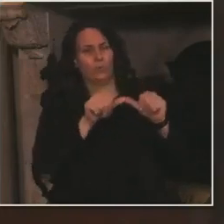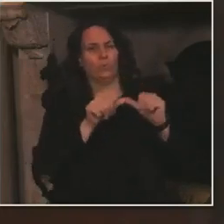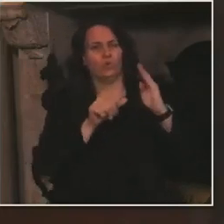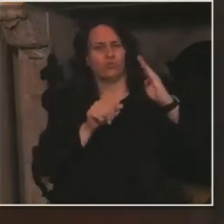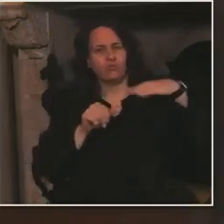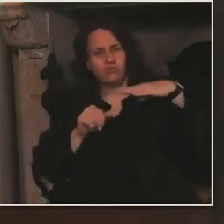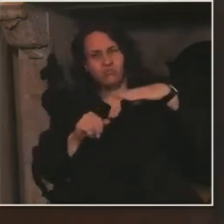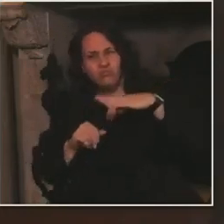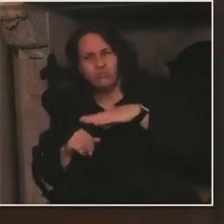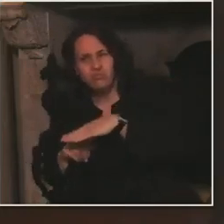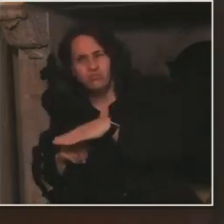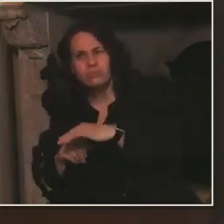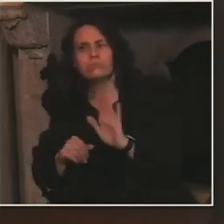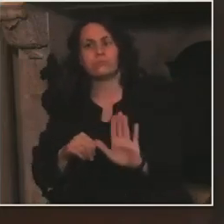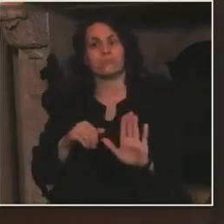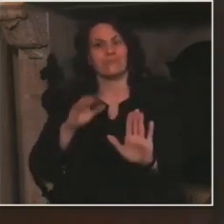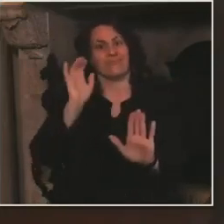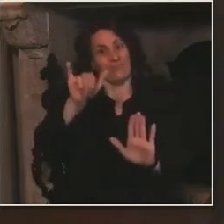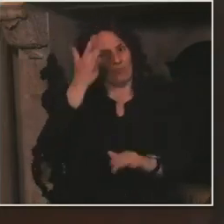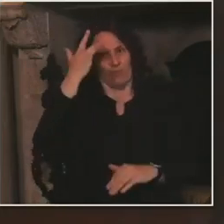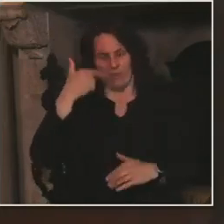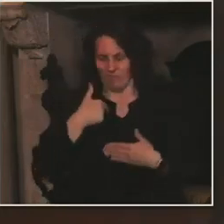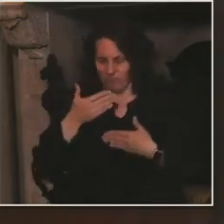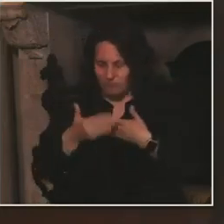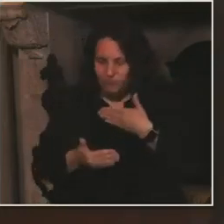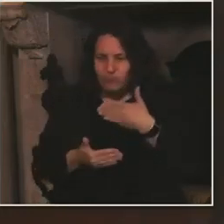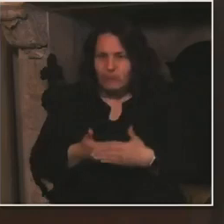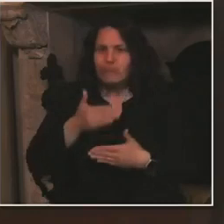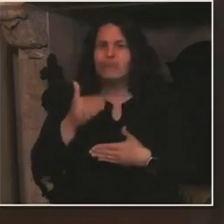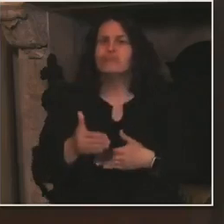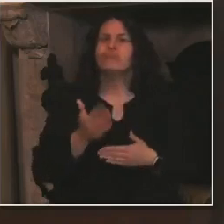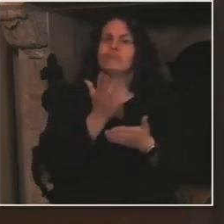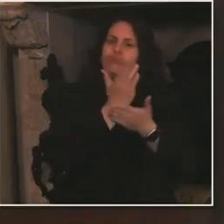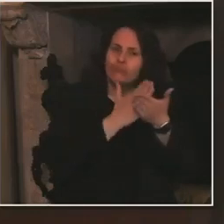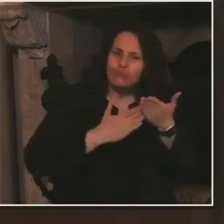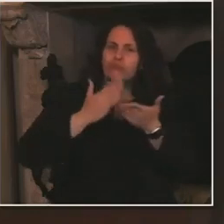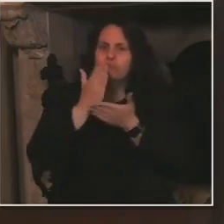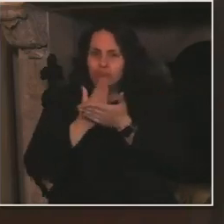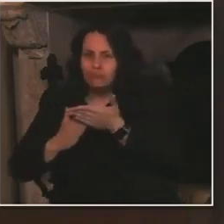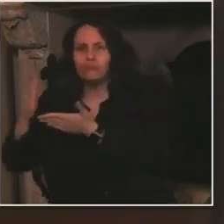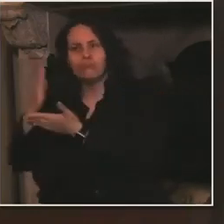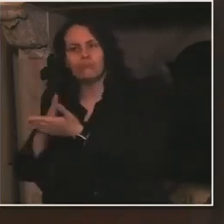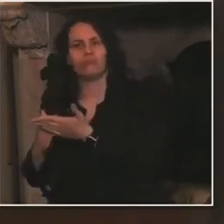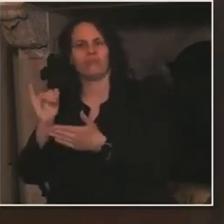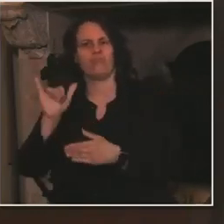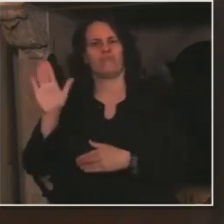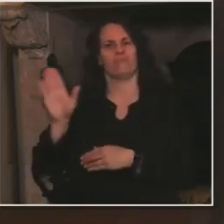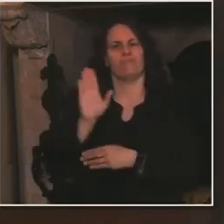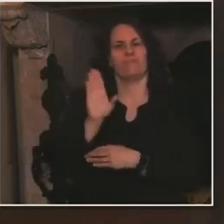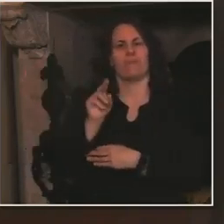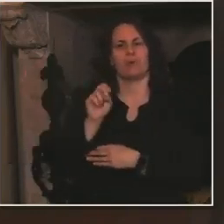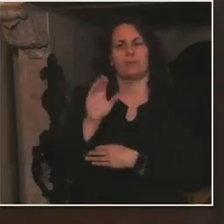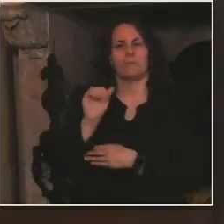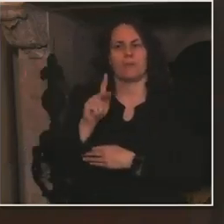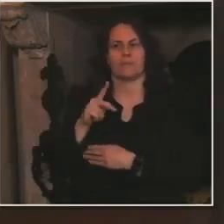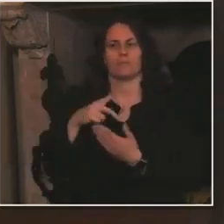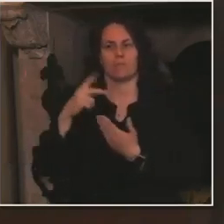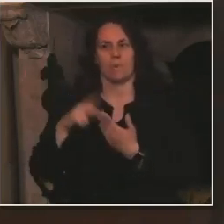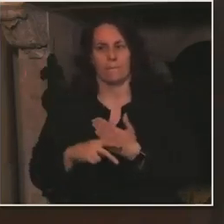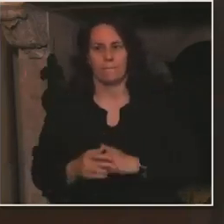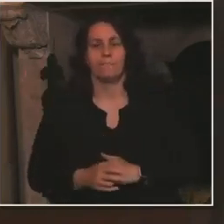Badger Bounce Back Plan, which provides benchmarks for our state so that we have a better idea who's sick and who's not, where the disease